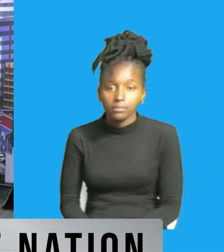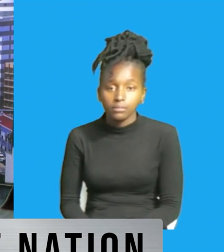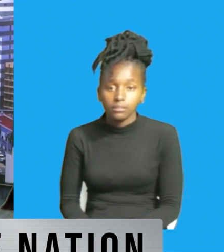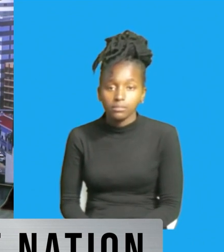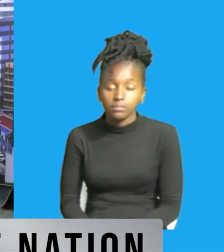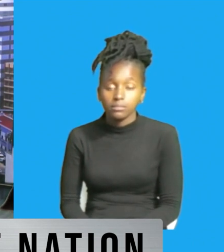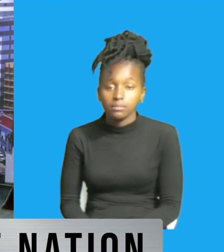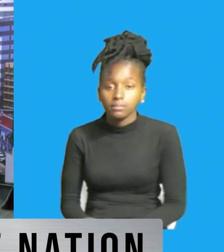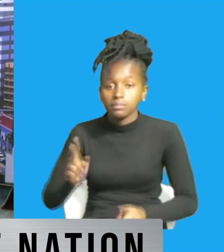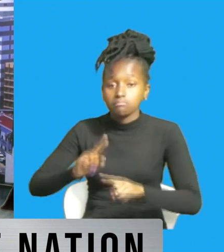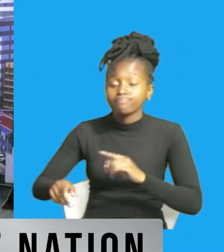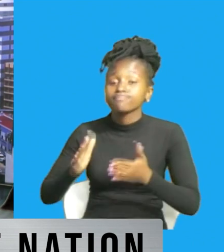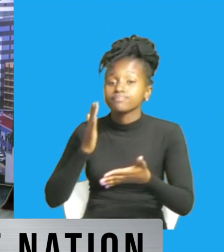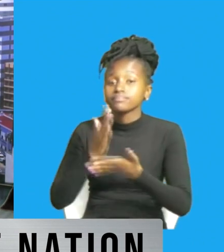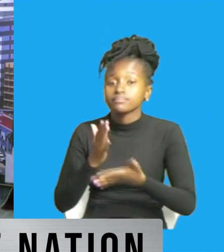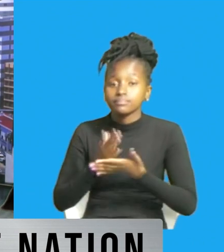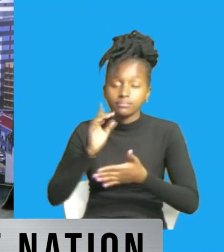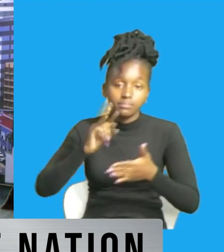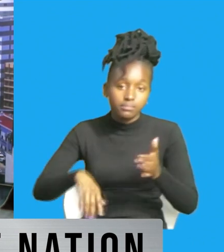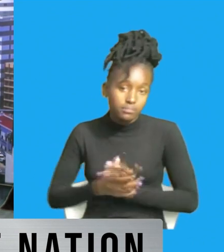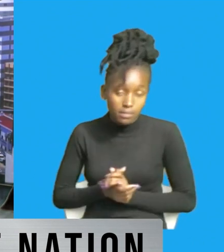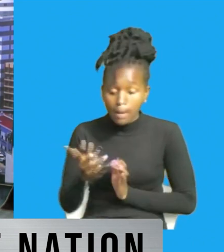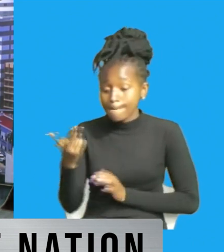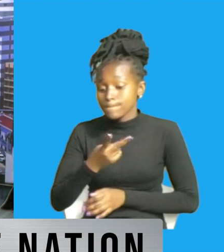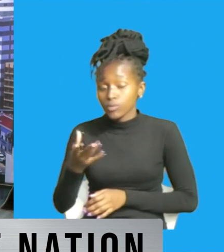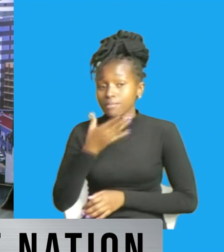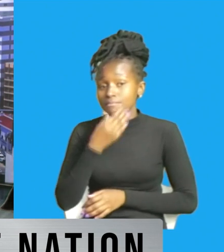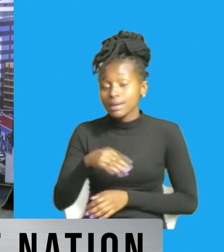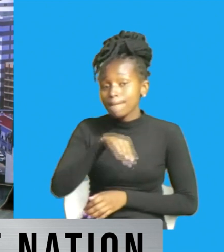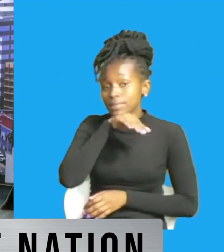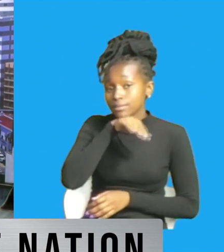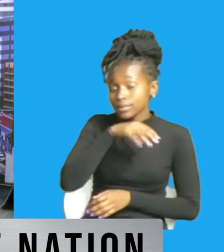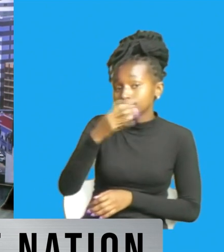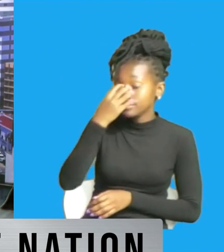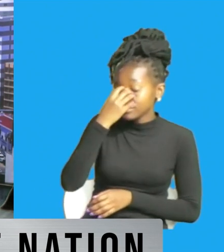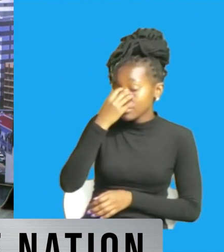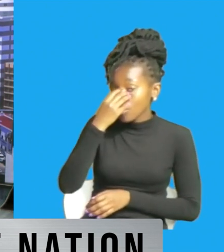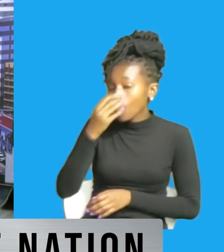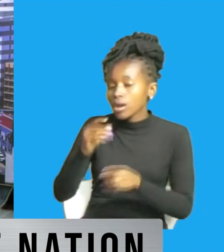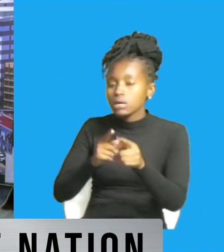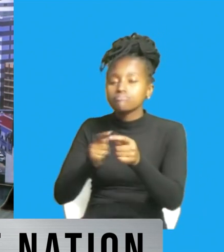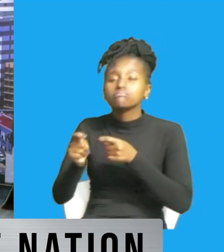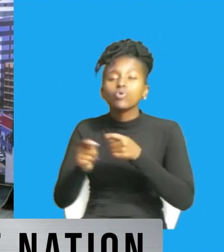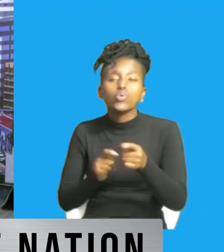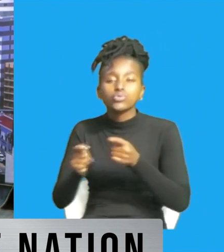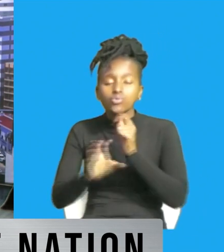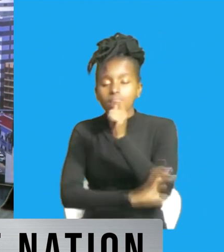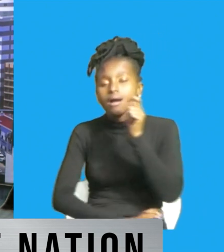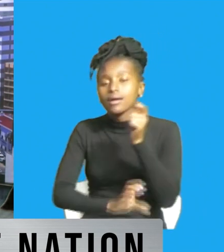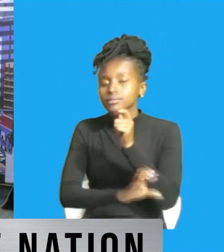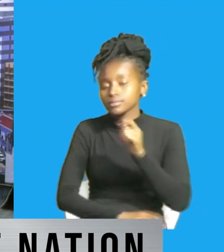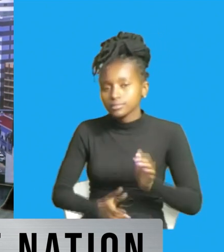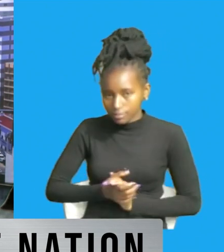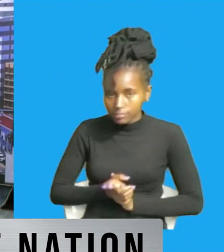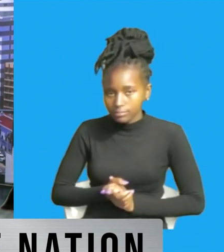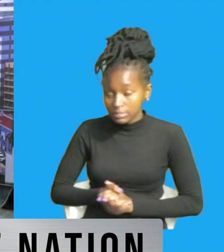The reality still stays. These two gentlemen are the ones moving the country. Yes, Jona, it is